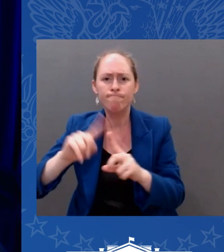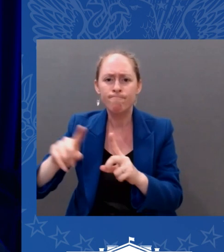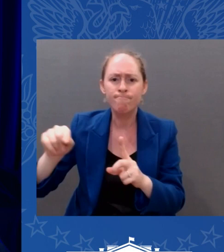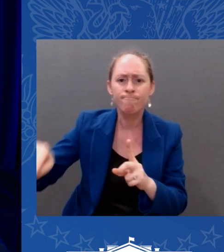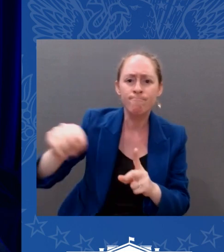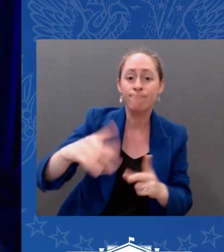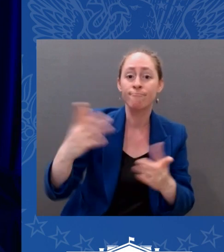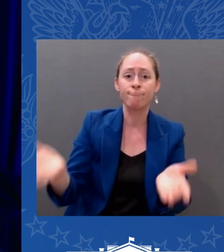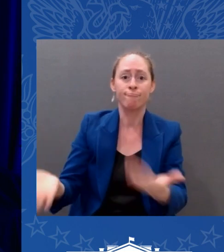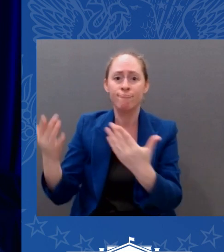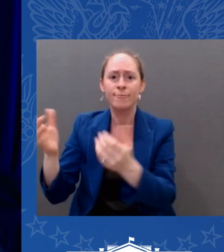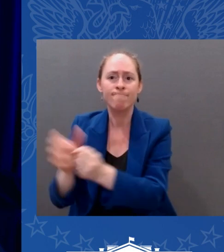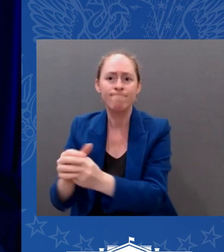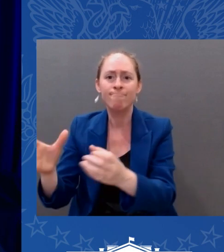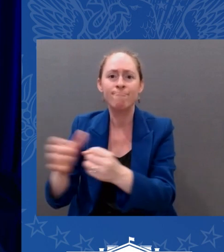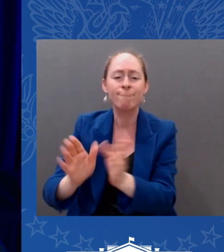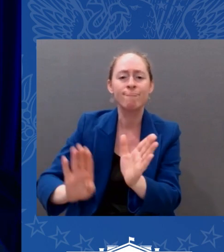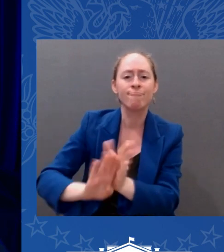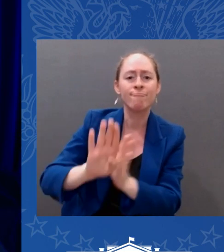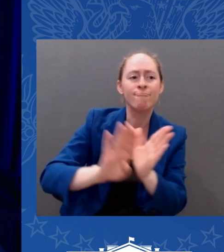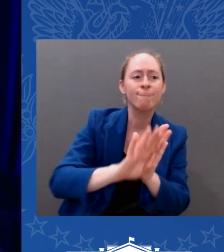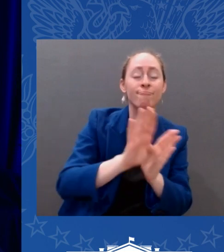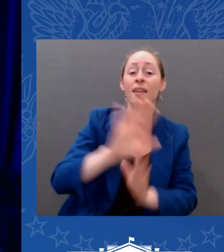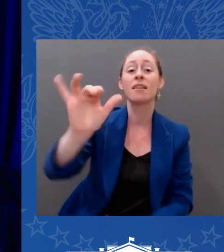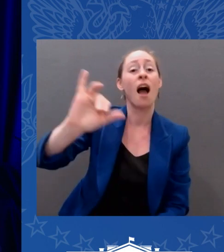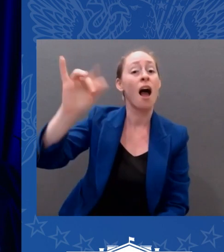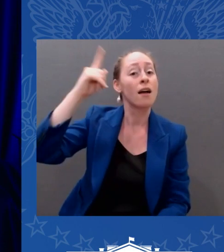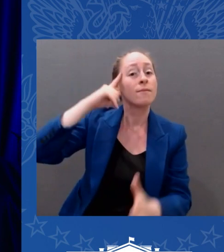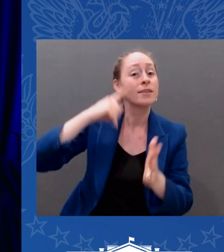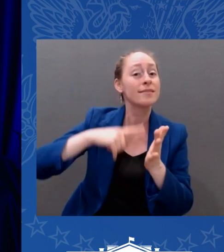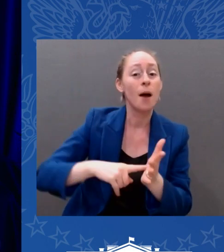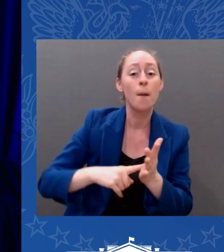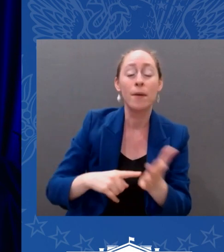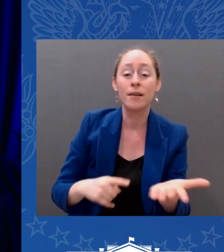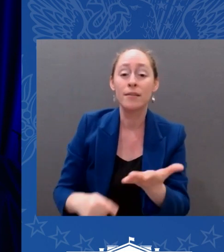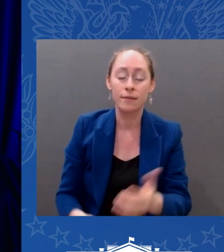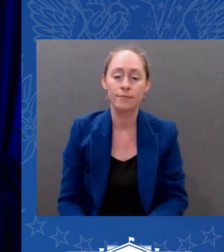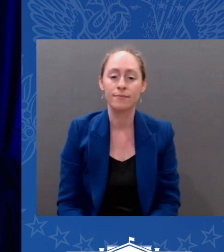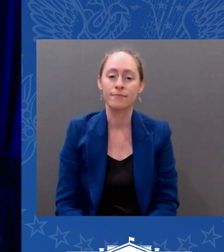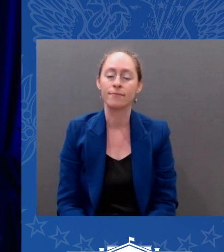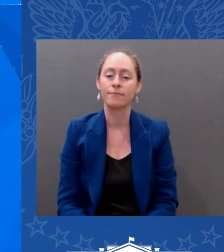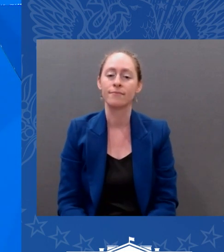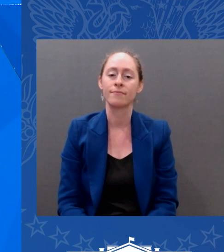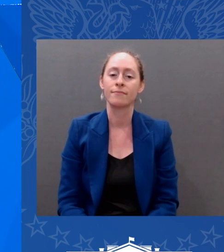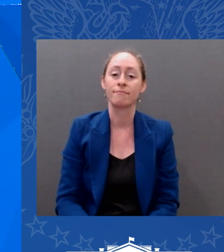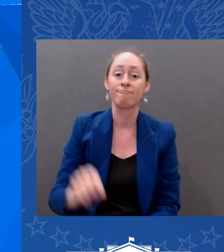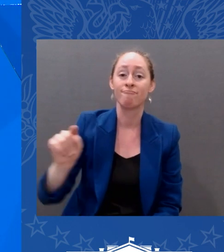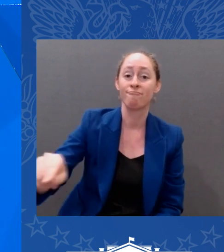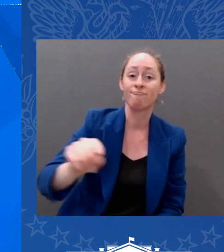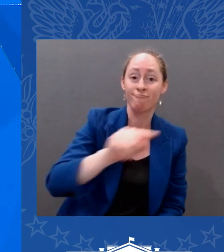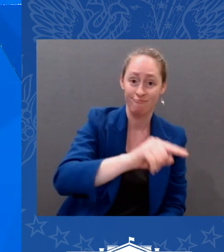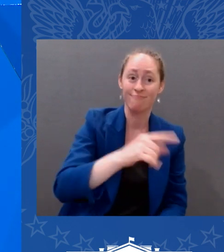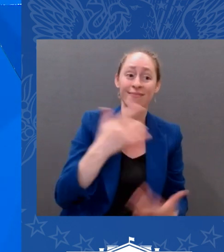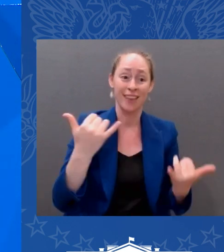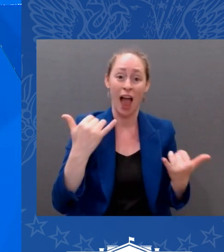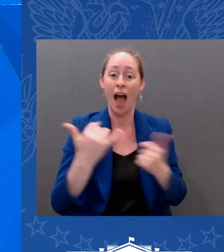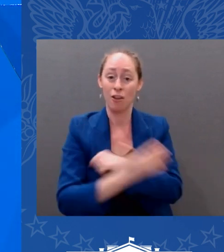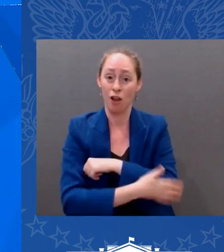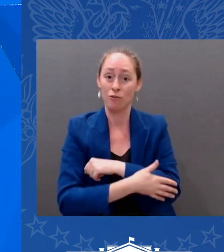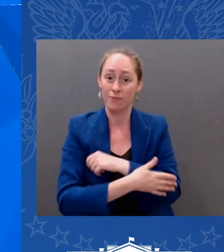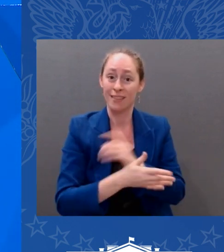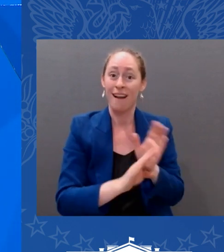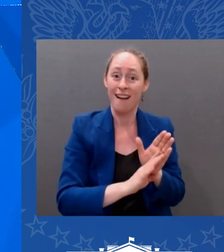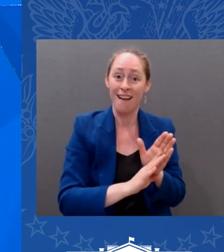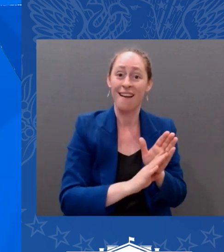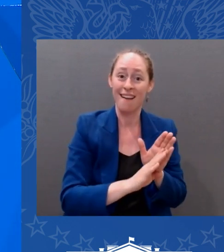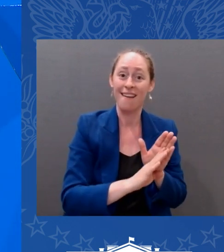region have prospered overall, making it harder for them to secure development